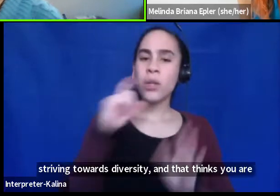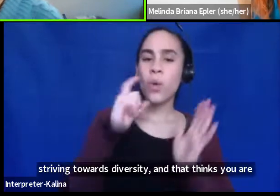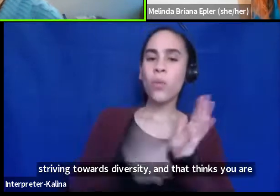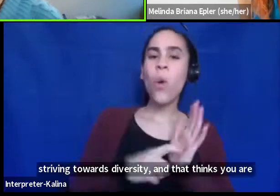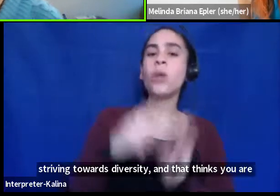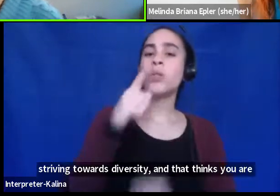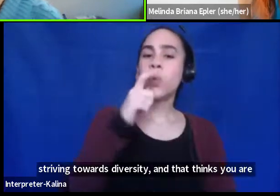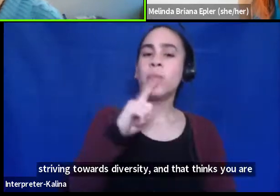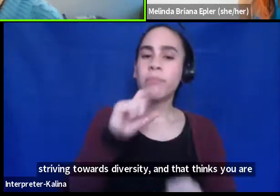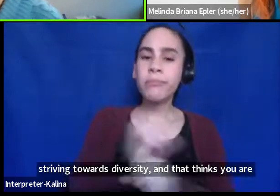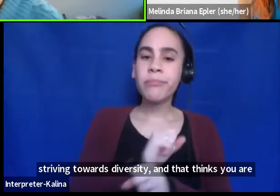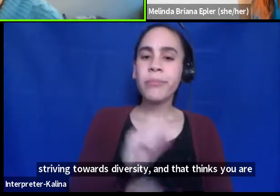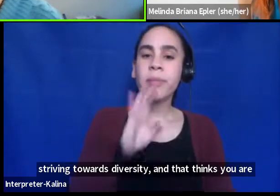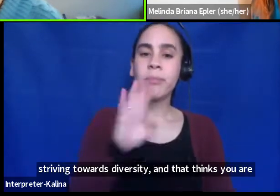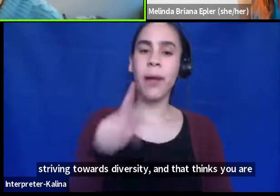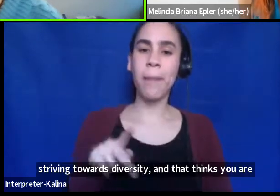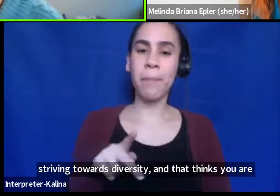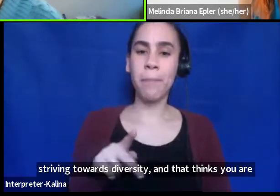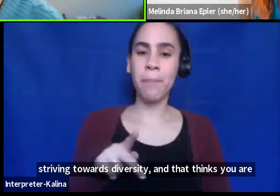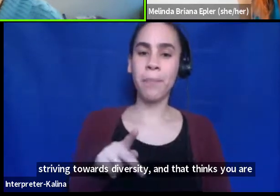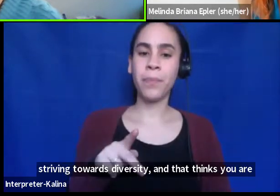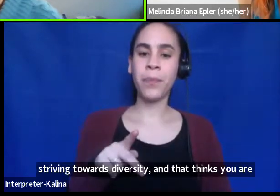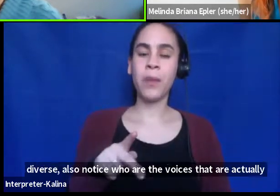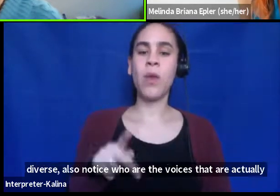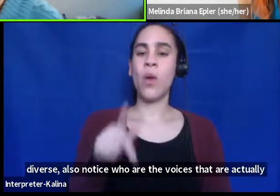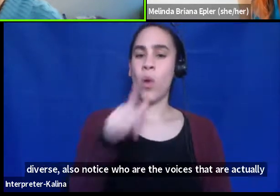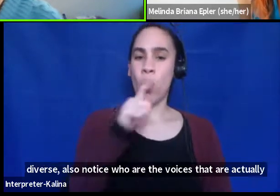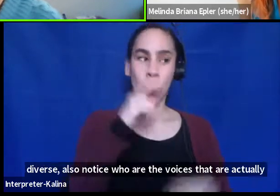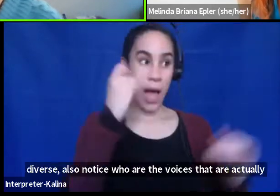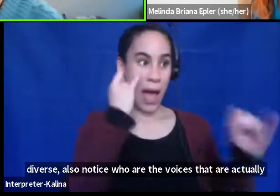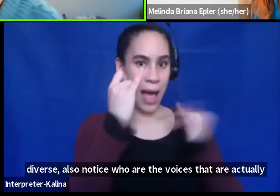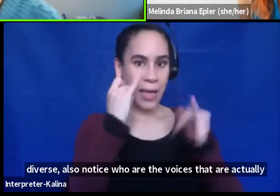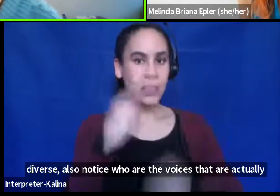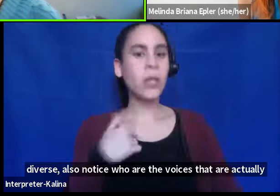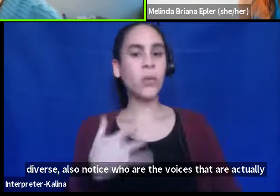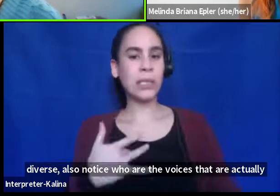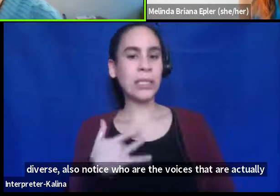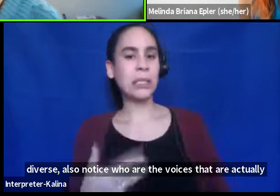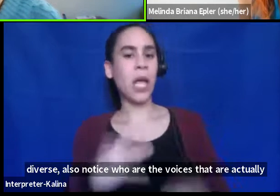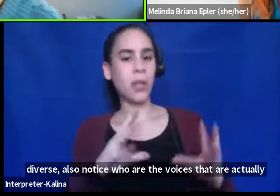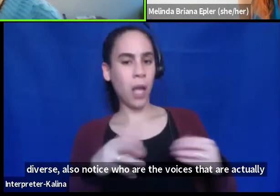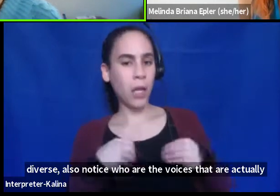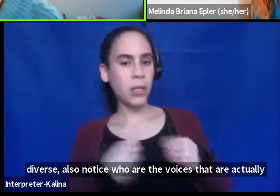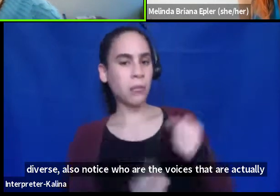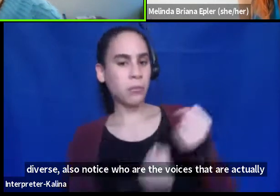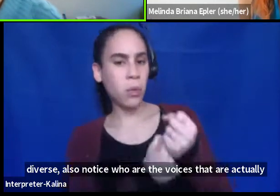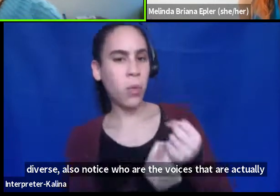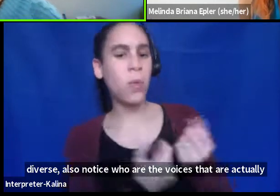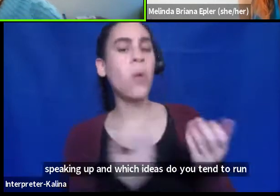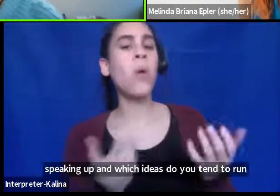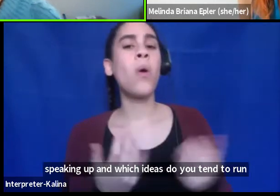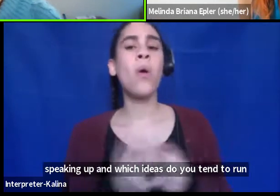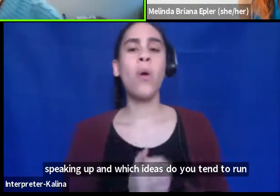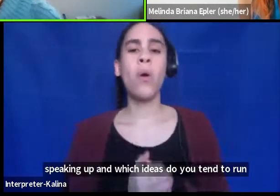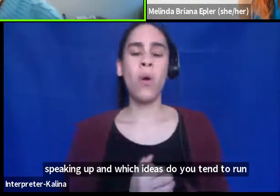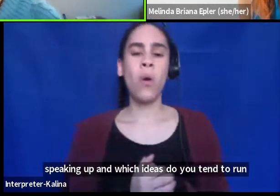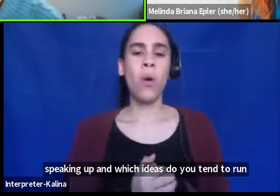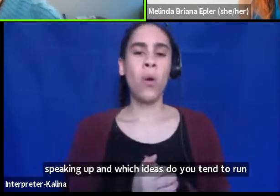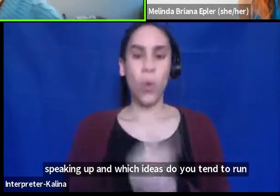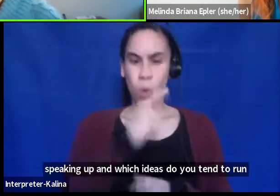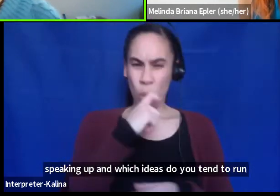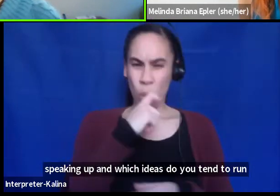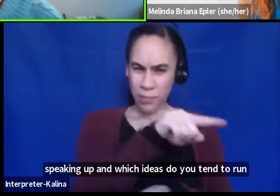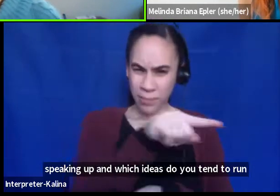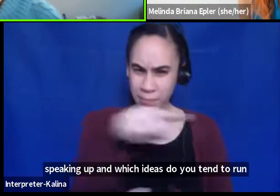actually speaking up, and which ideas do you tend to run with and support, and who within your organization are you